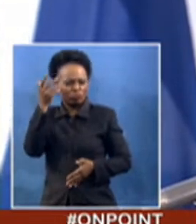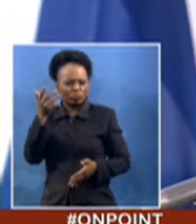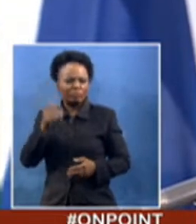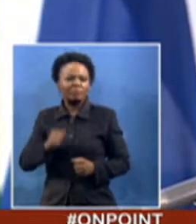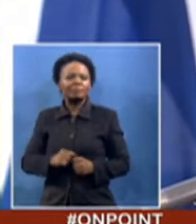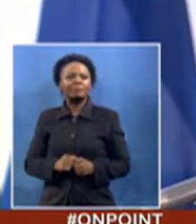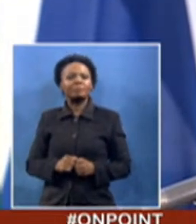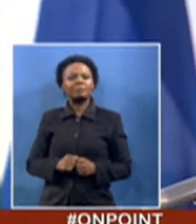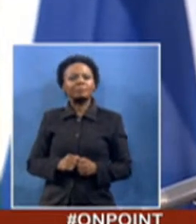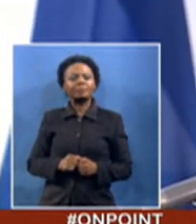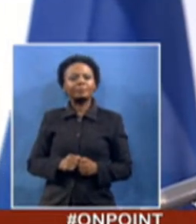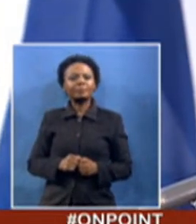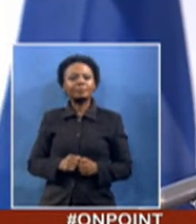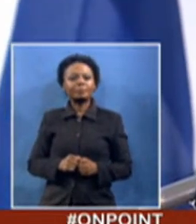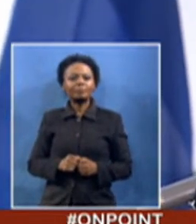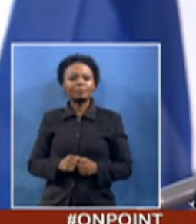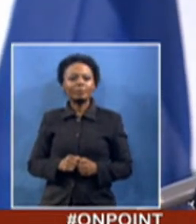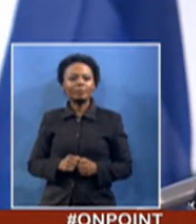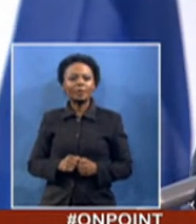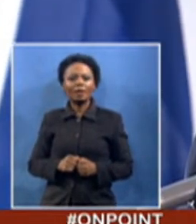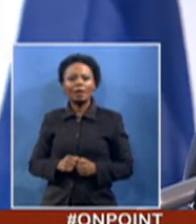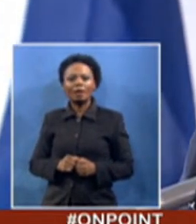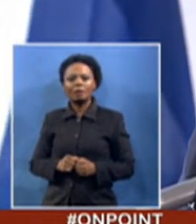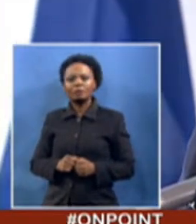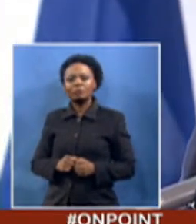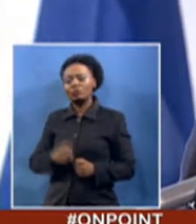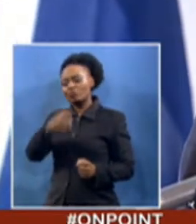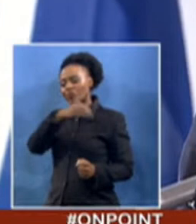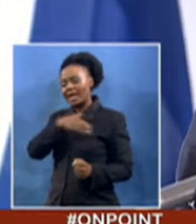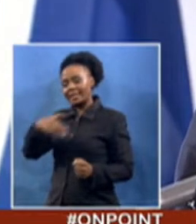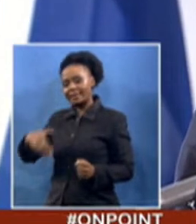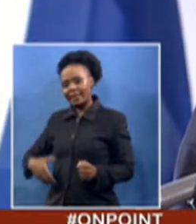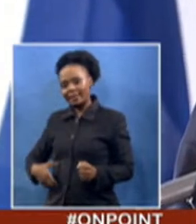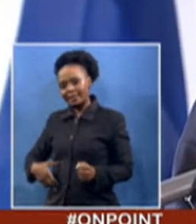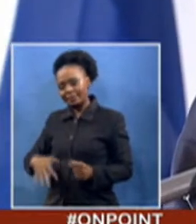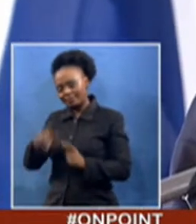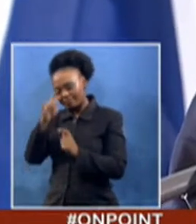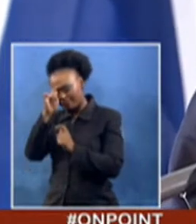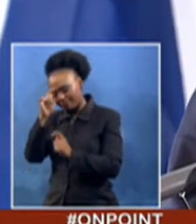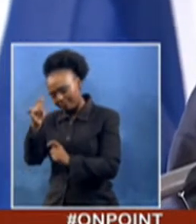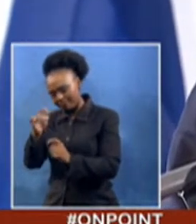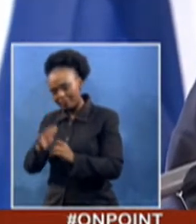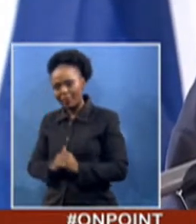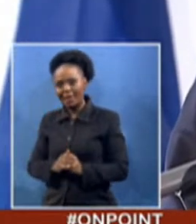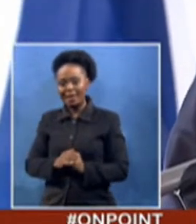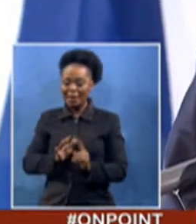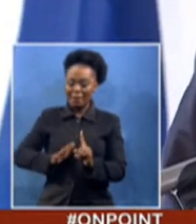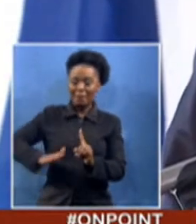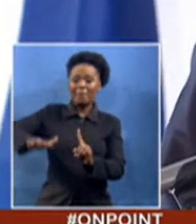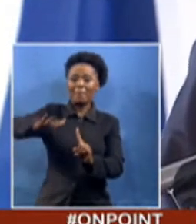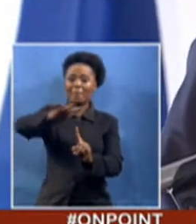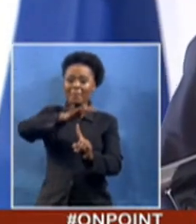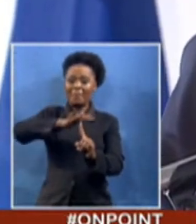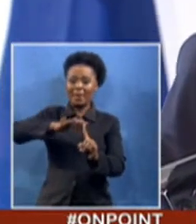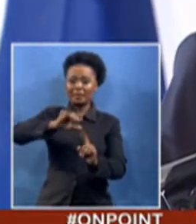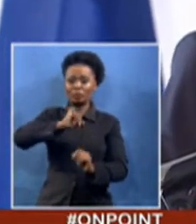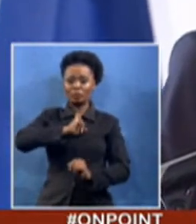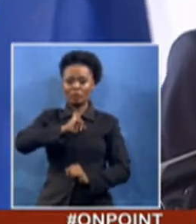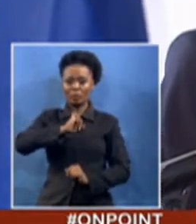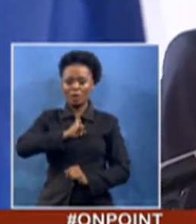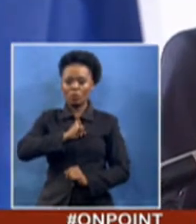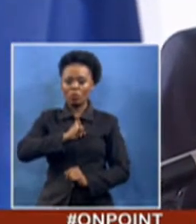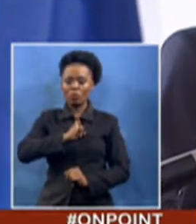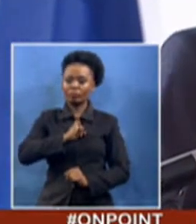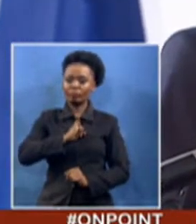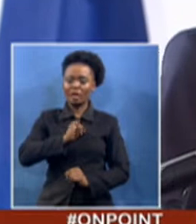Honorable President, this place has produced a lot of very young